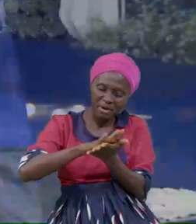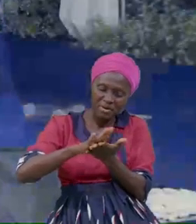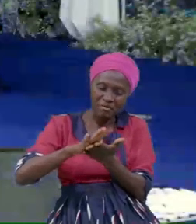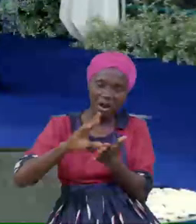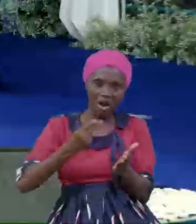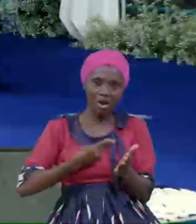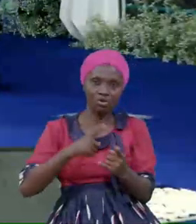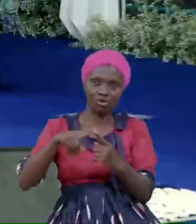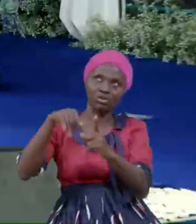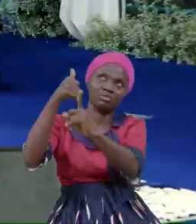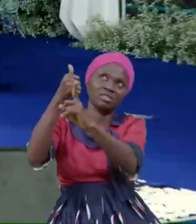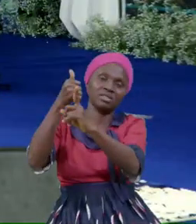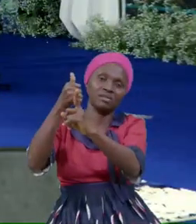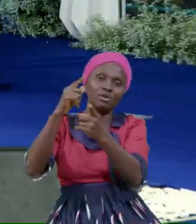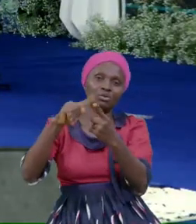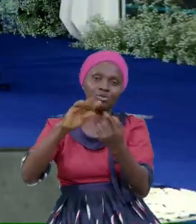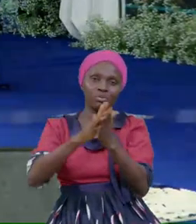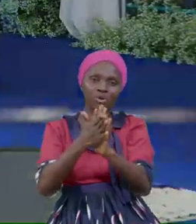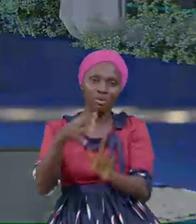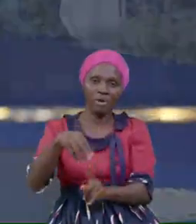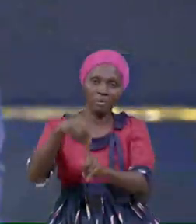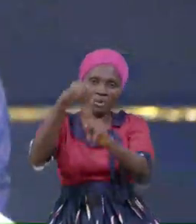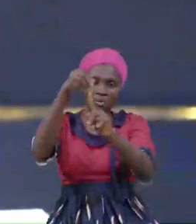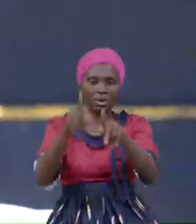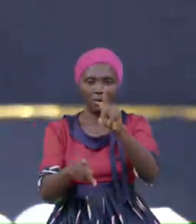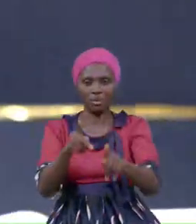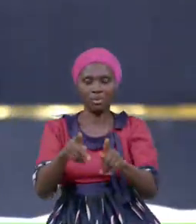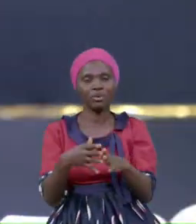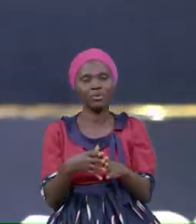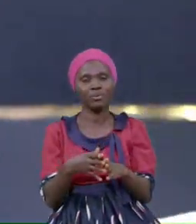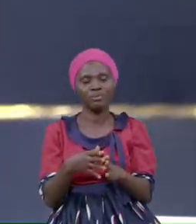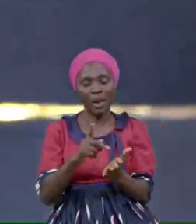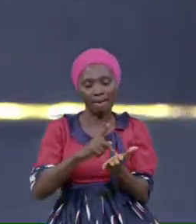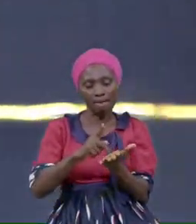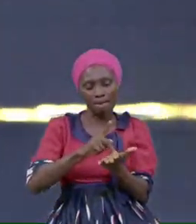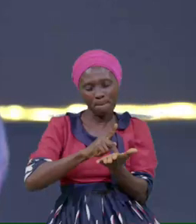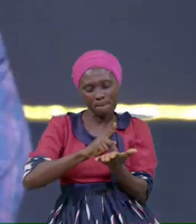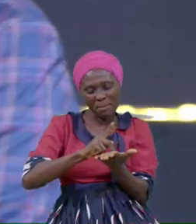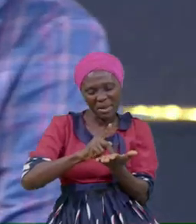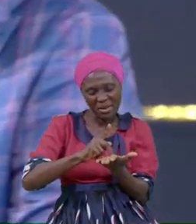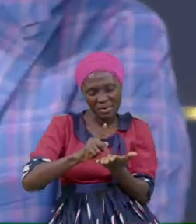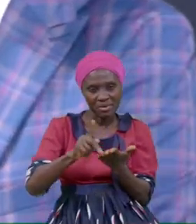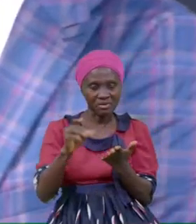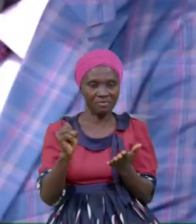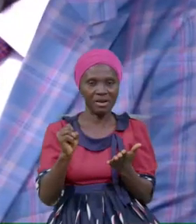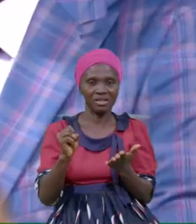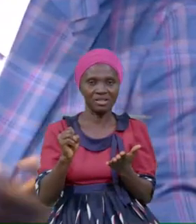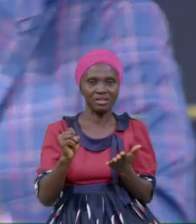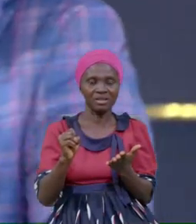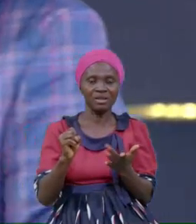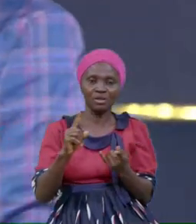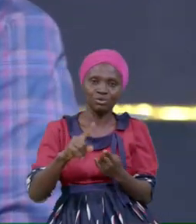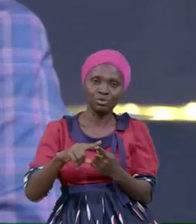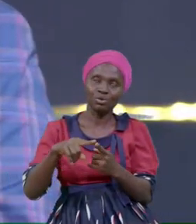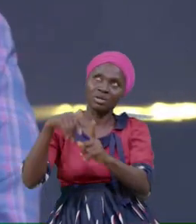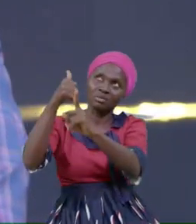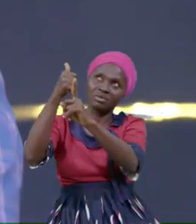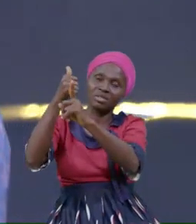a peculiar people. Purify unto himself a